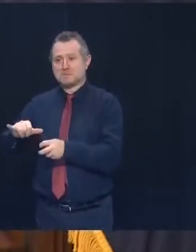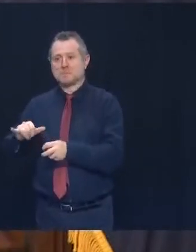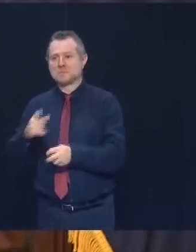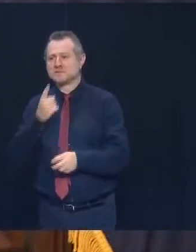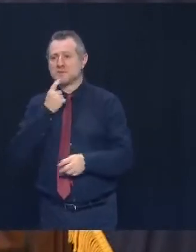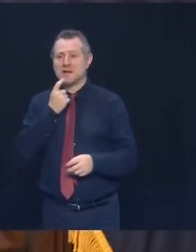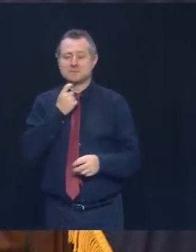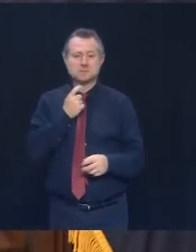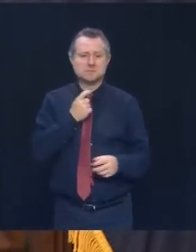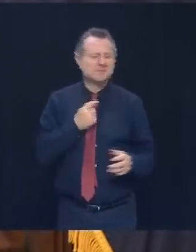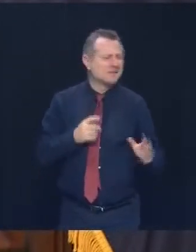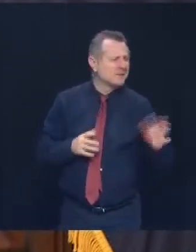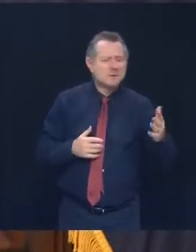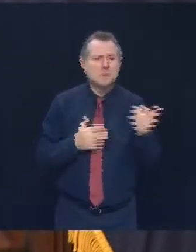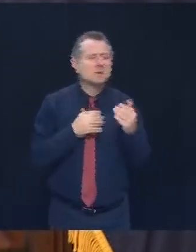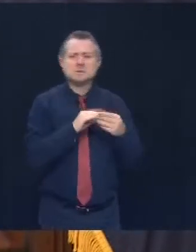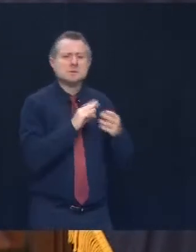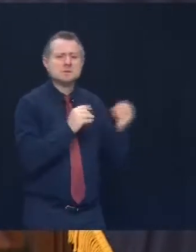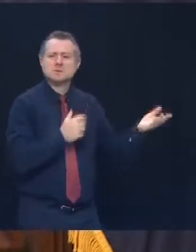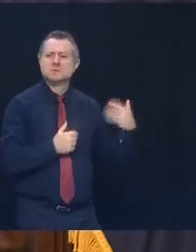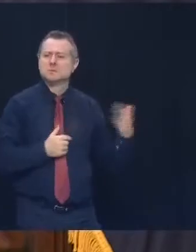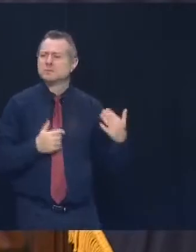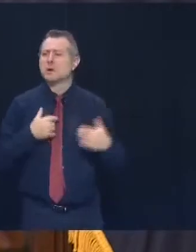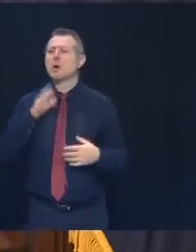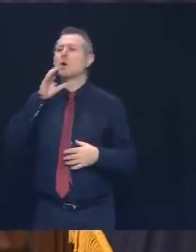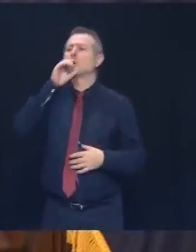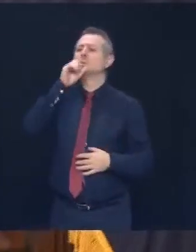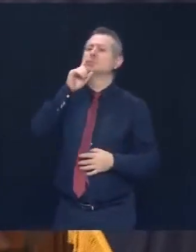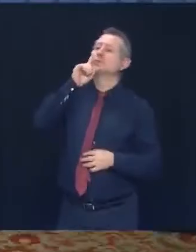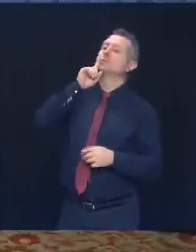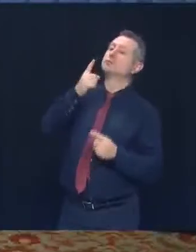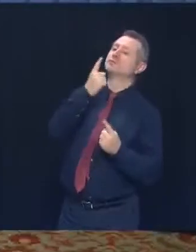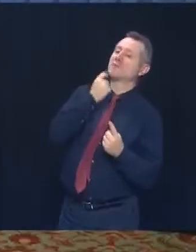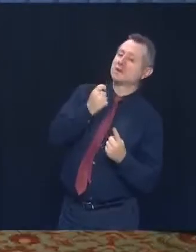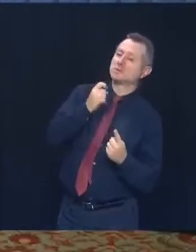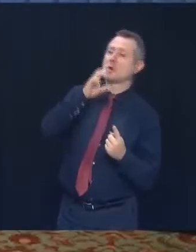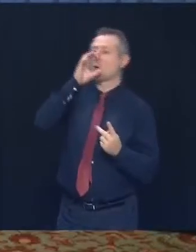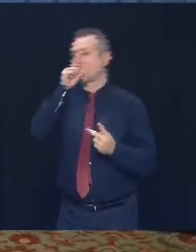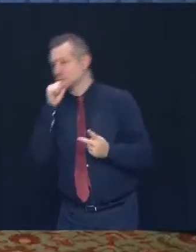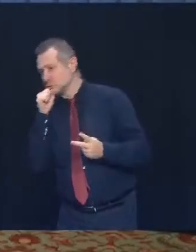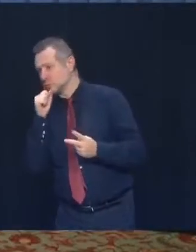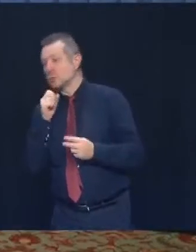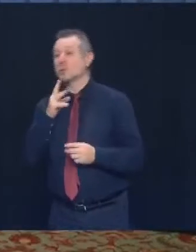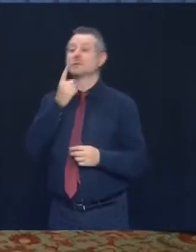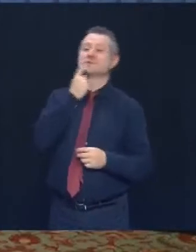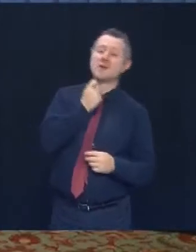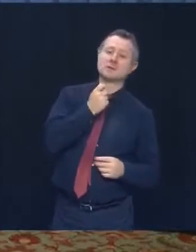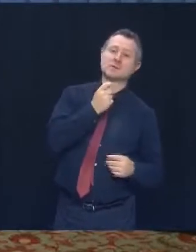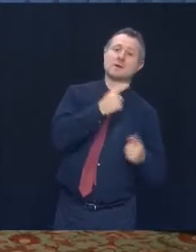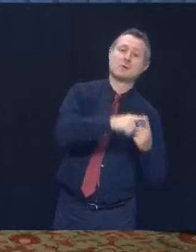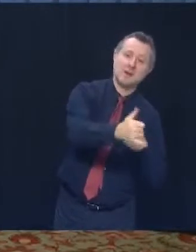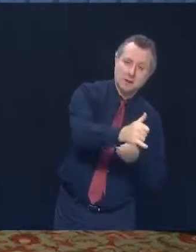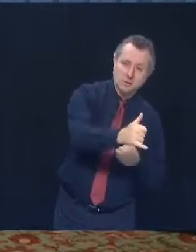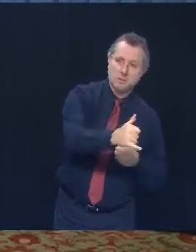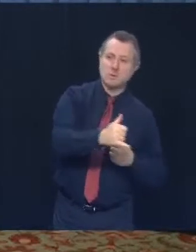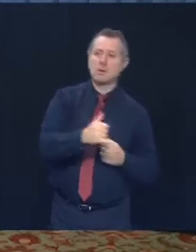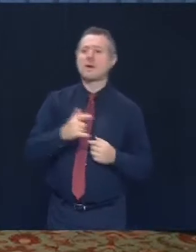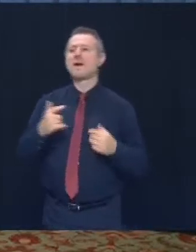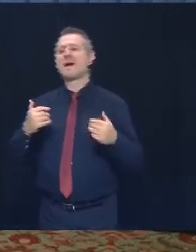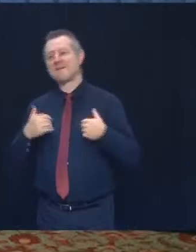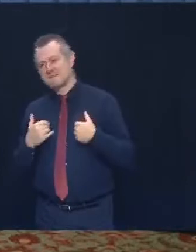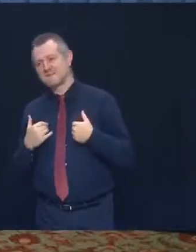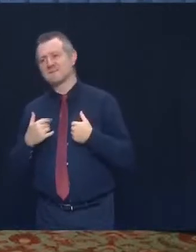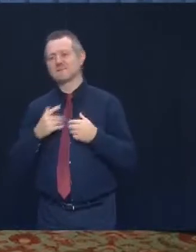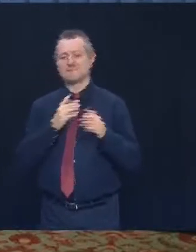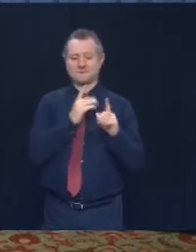to orange? It could either be red to orange or red to yellow, or as the governor said, red out altogether. We have metrics for each one. If you go below